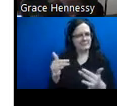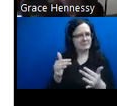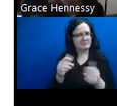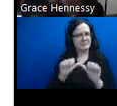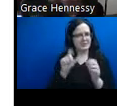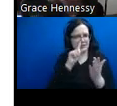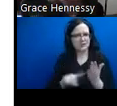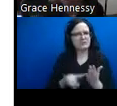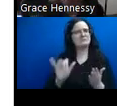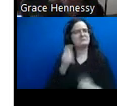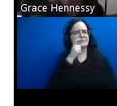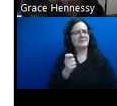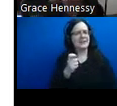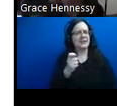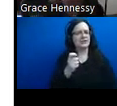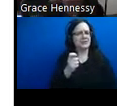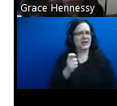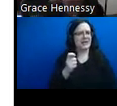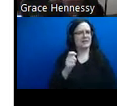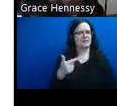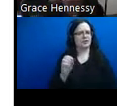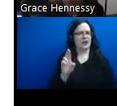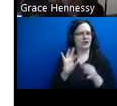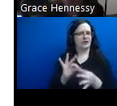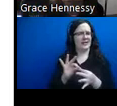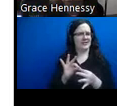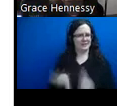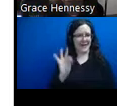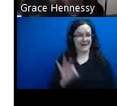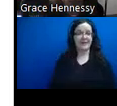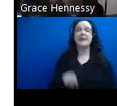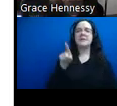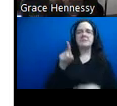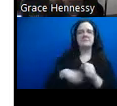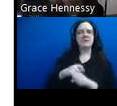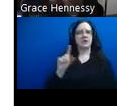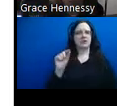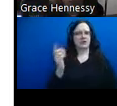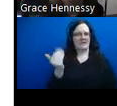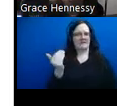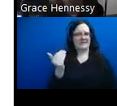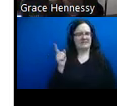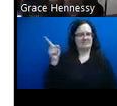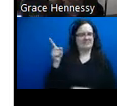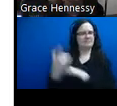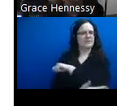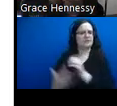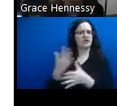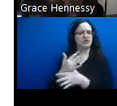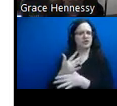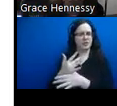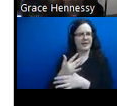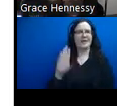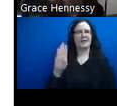gender relationship emerged. In this 2015 study, a German study by Anja Bischkoff and her colleagues,